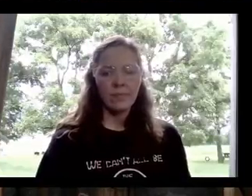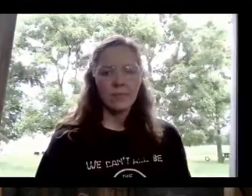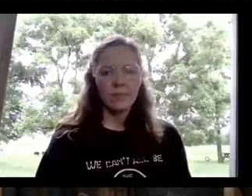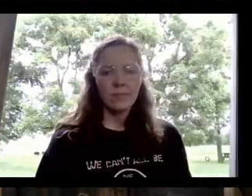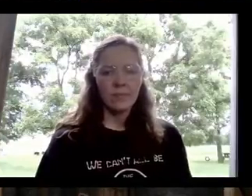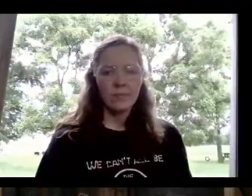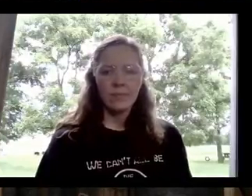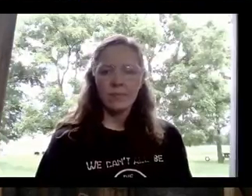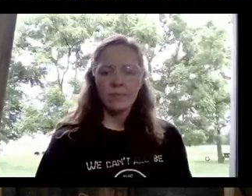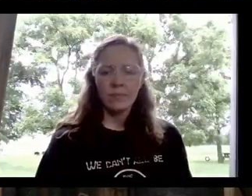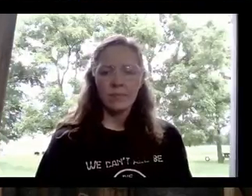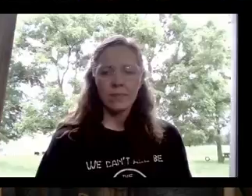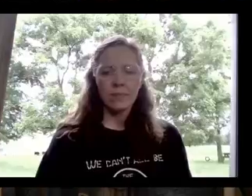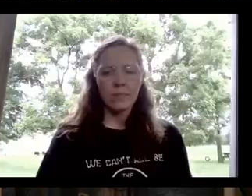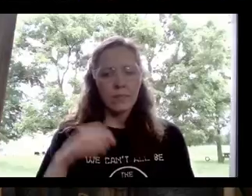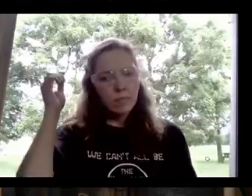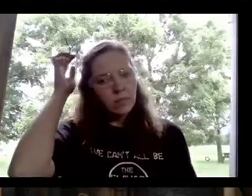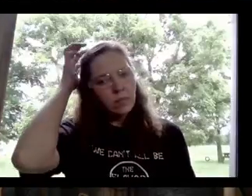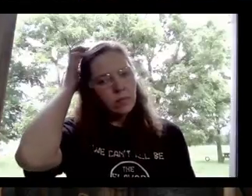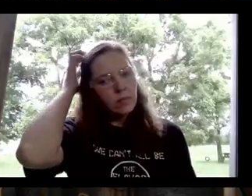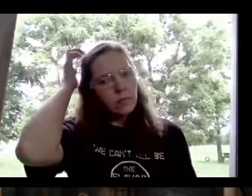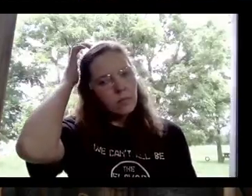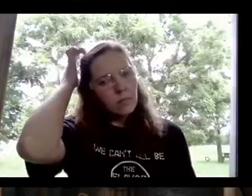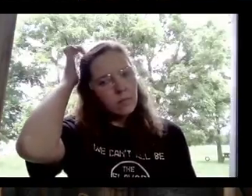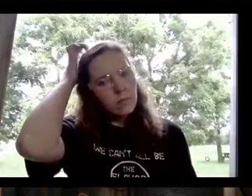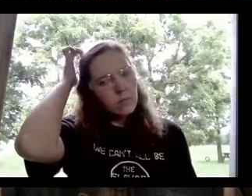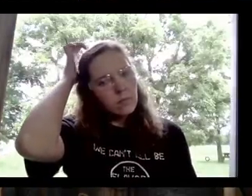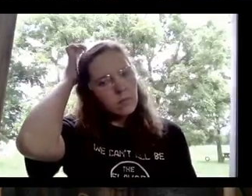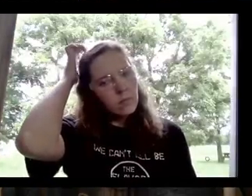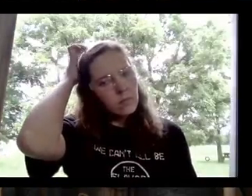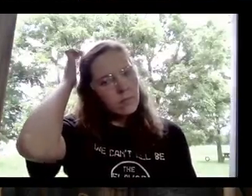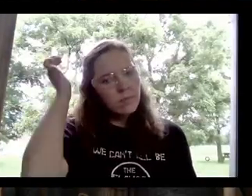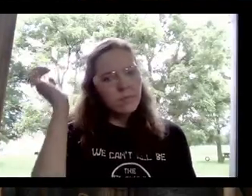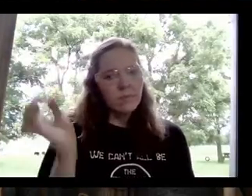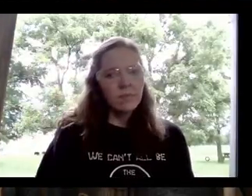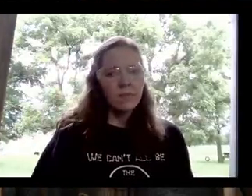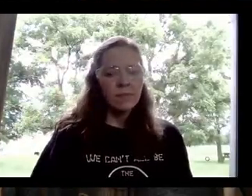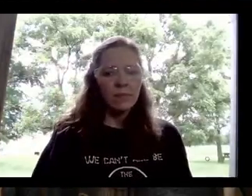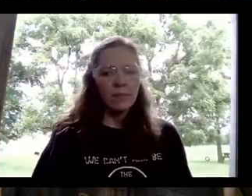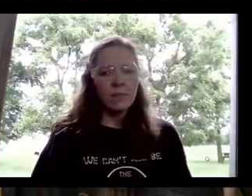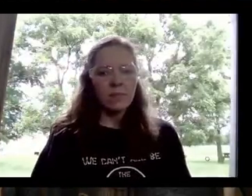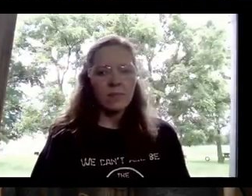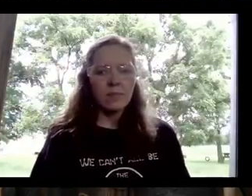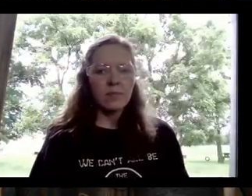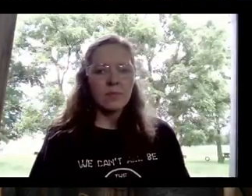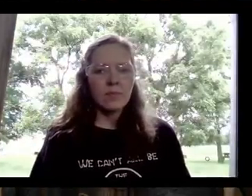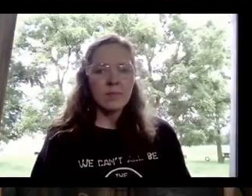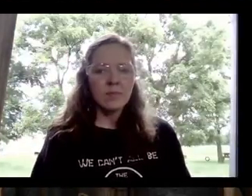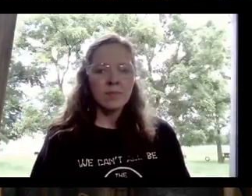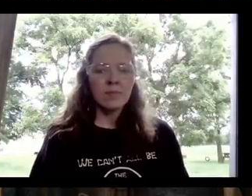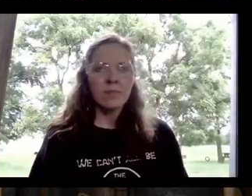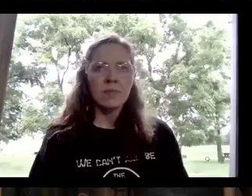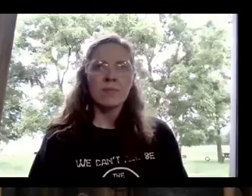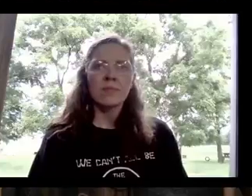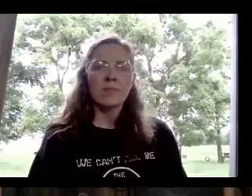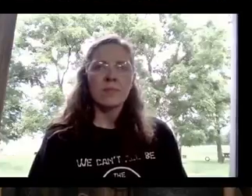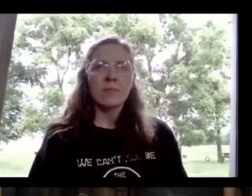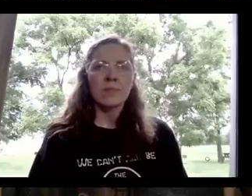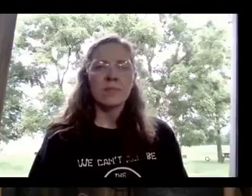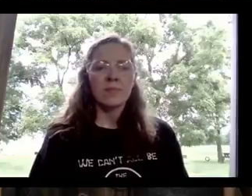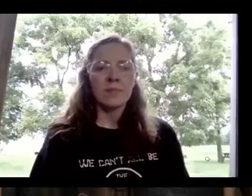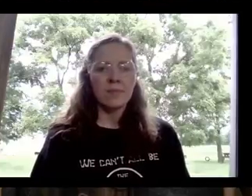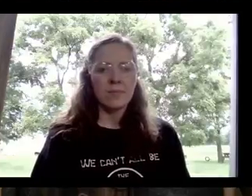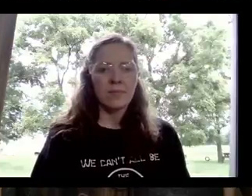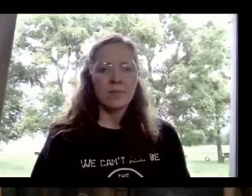Speaking of jobs, I have a ton of work coming up. So that's one of those